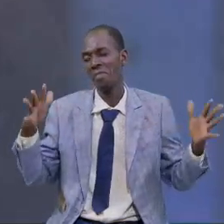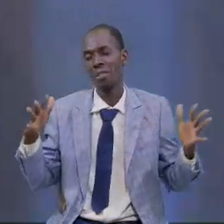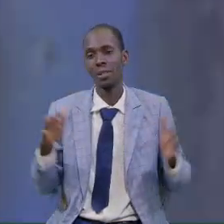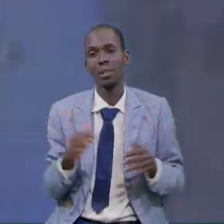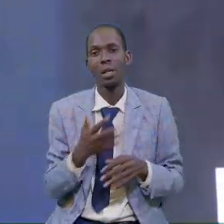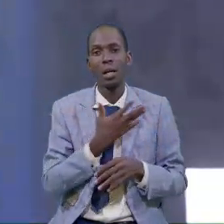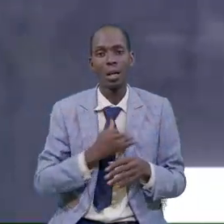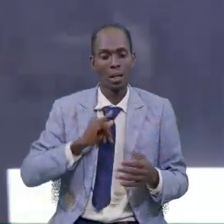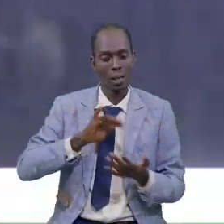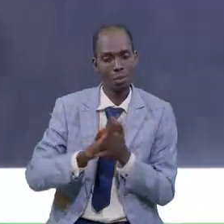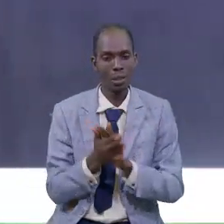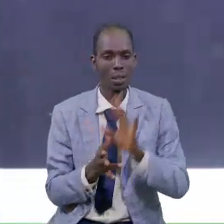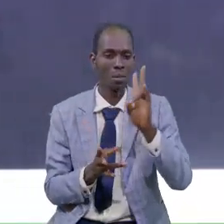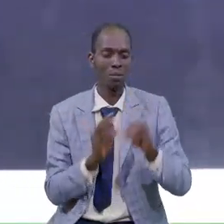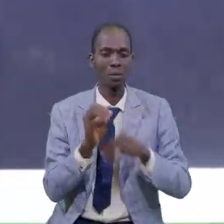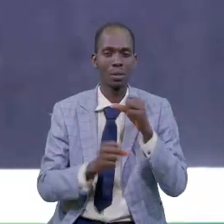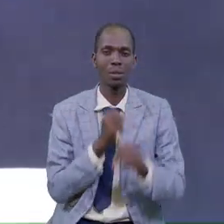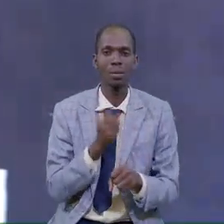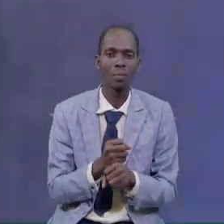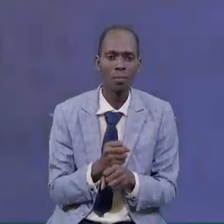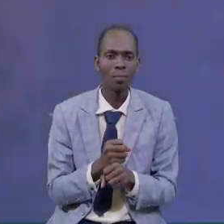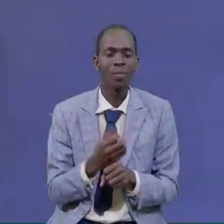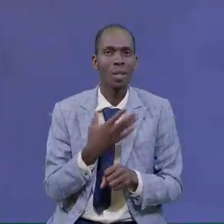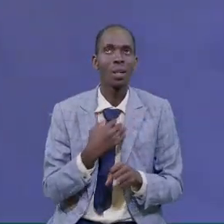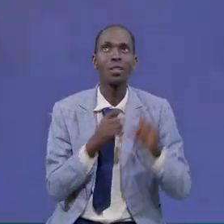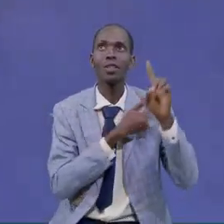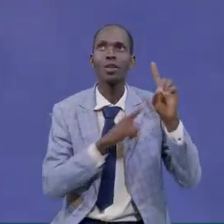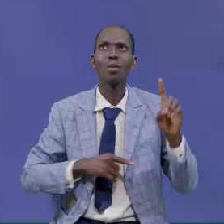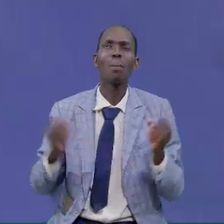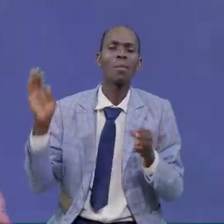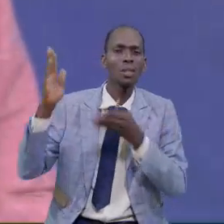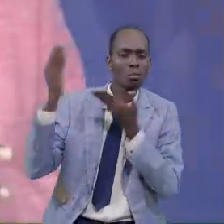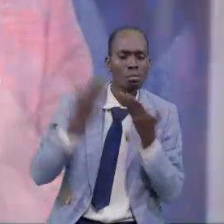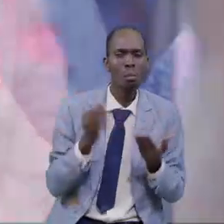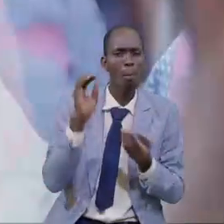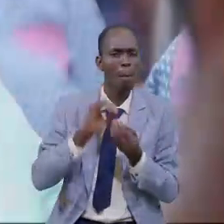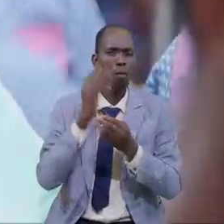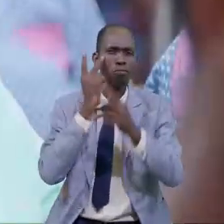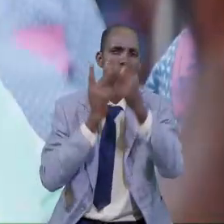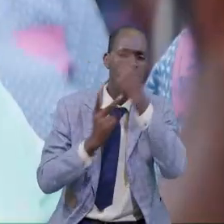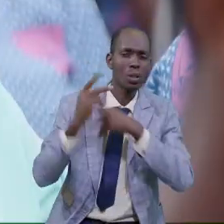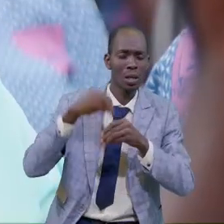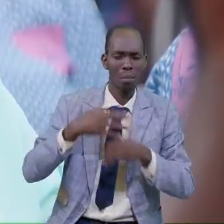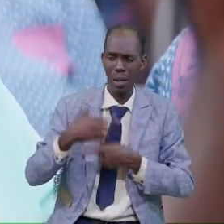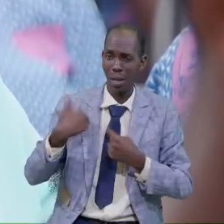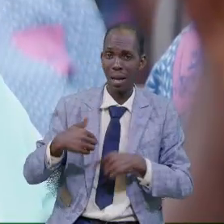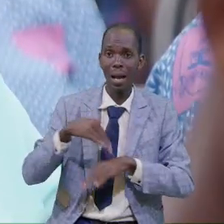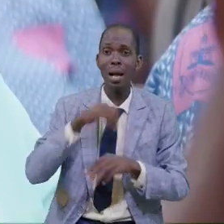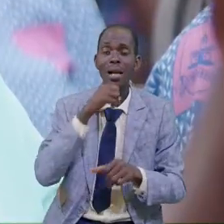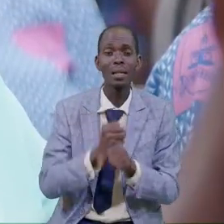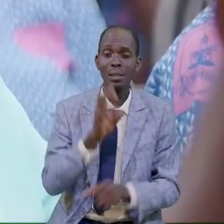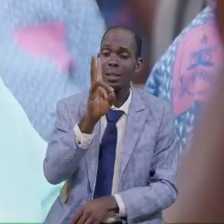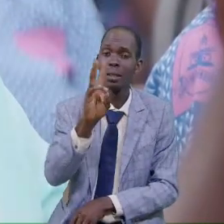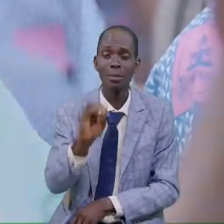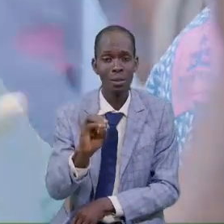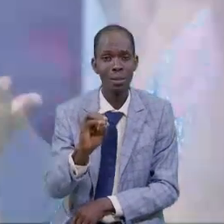70. And then God began to put vision in my heart at 70. And now I'm